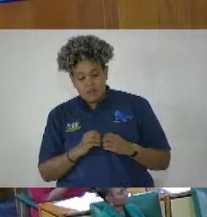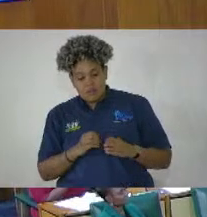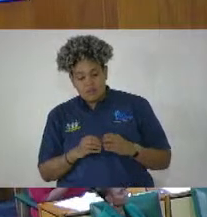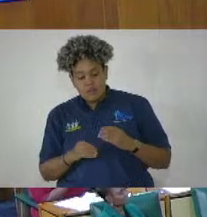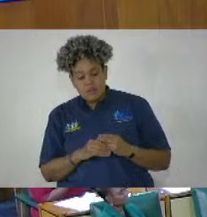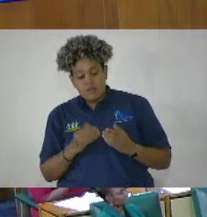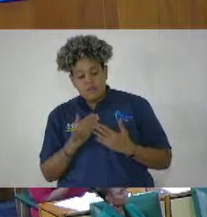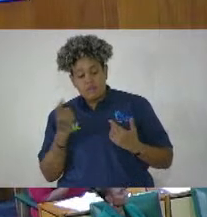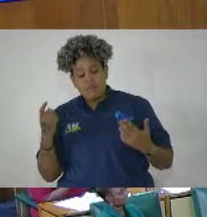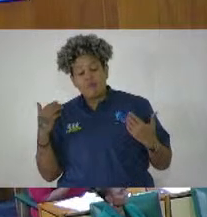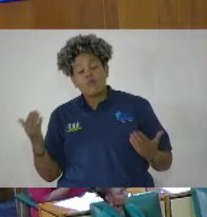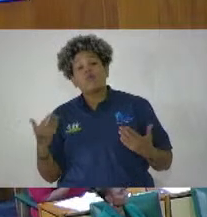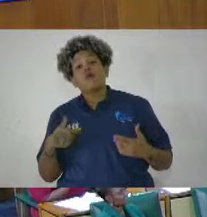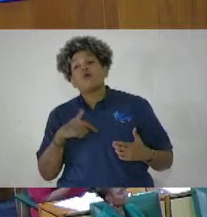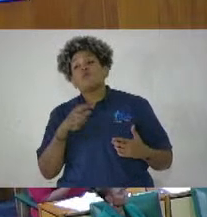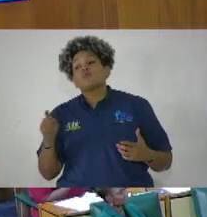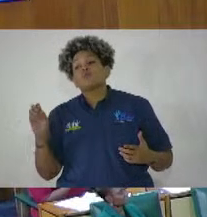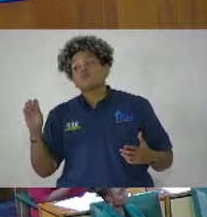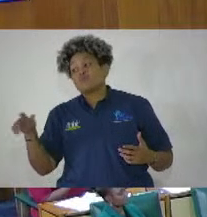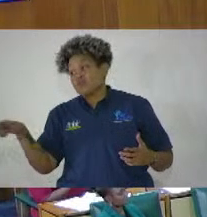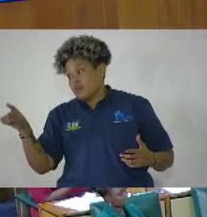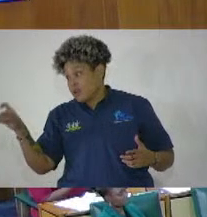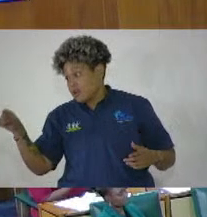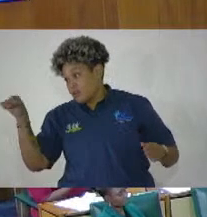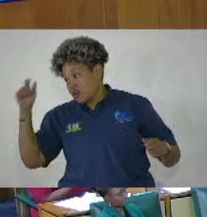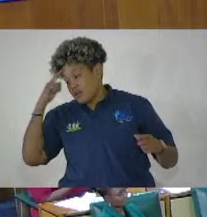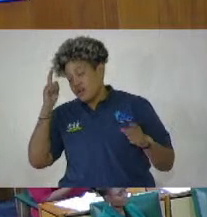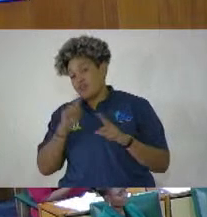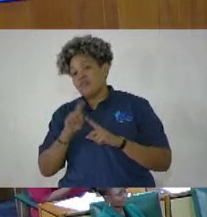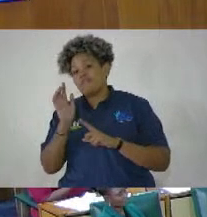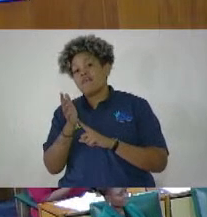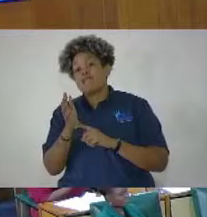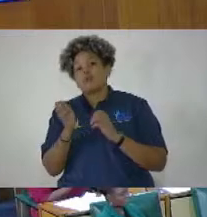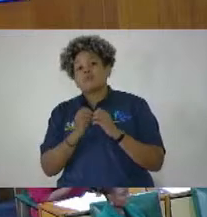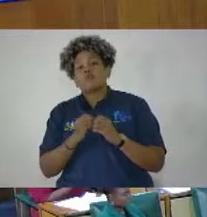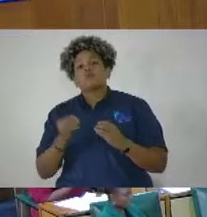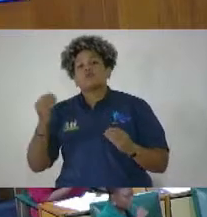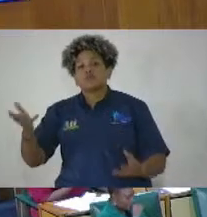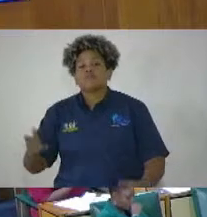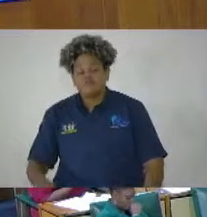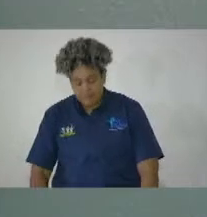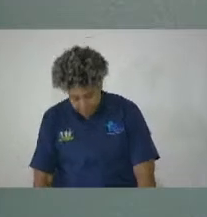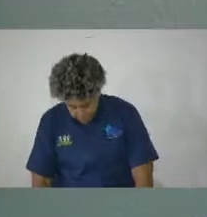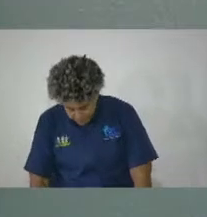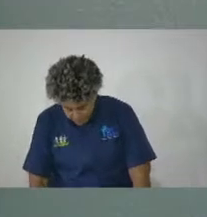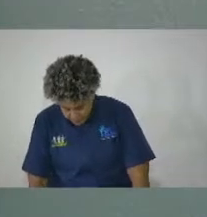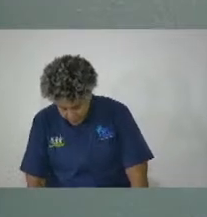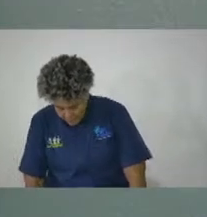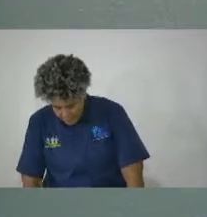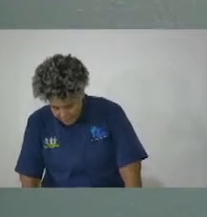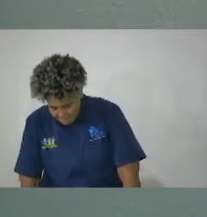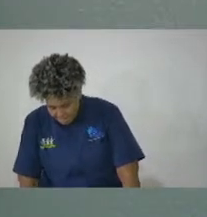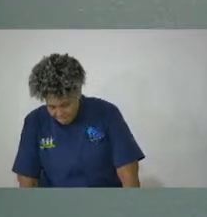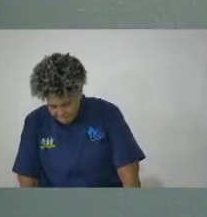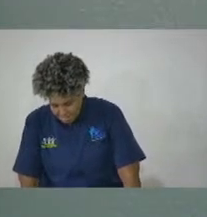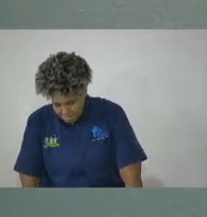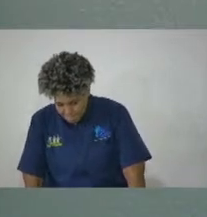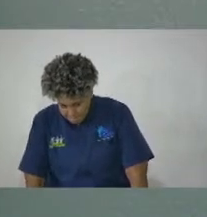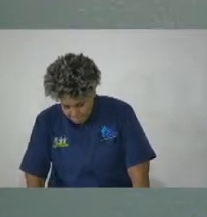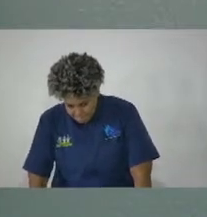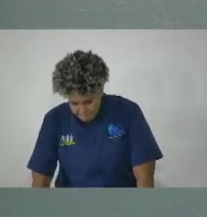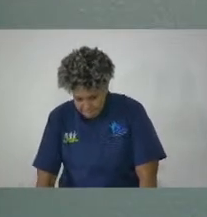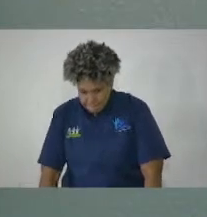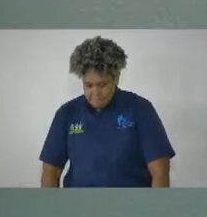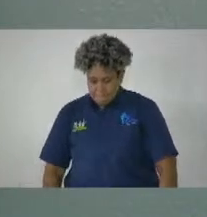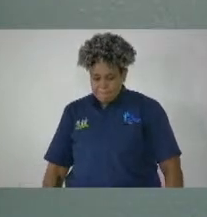But before you do so, let us put it to the floor that the desire is to give you the time to